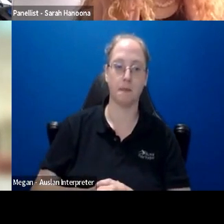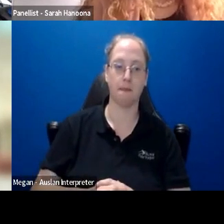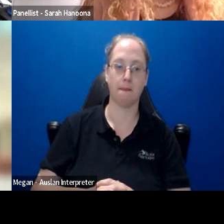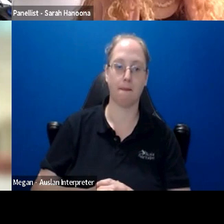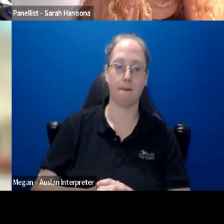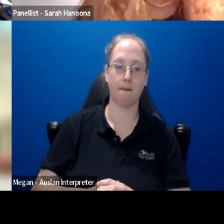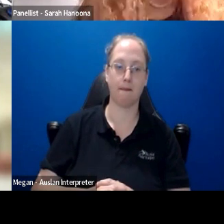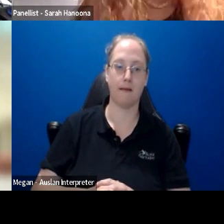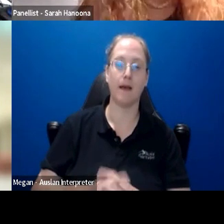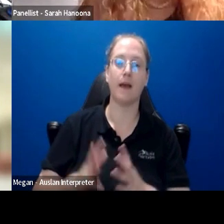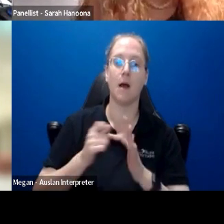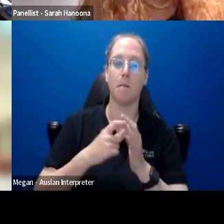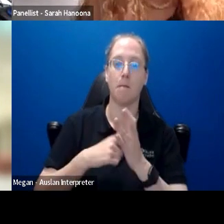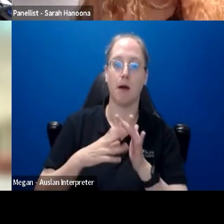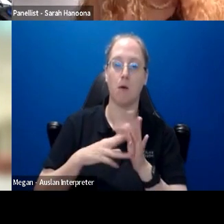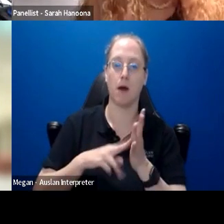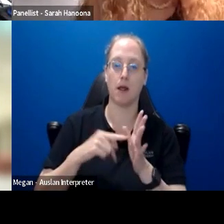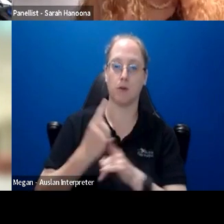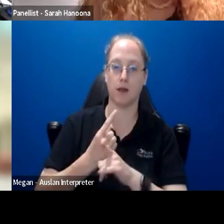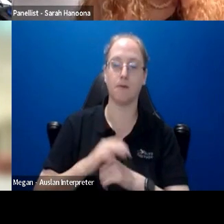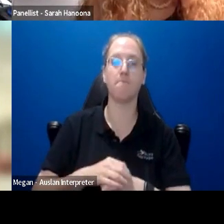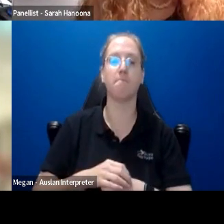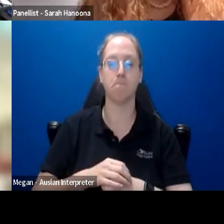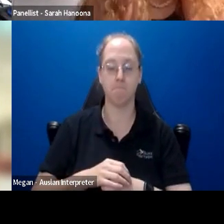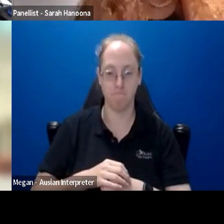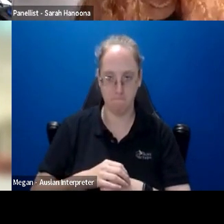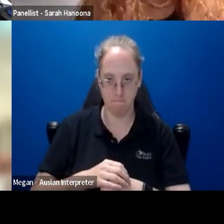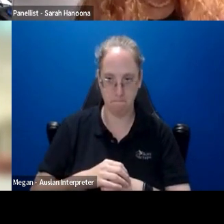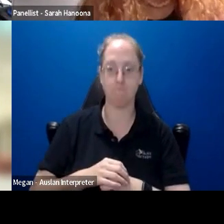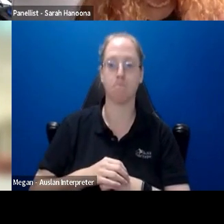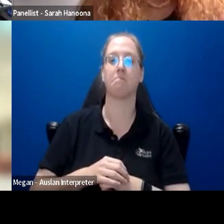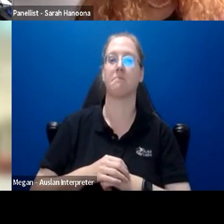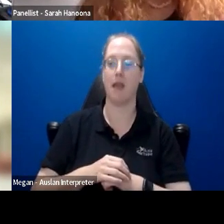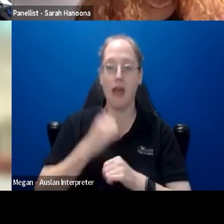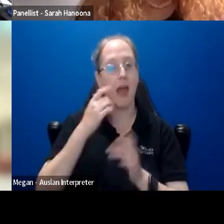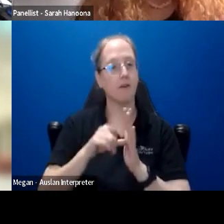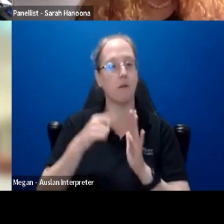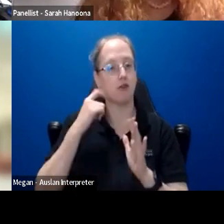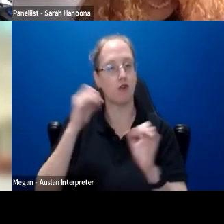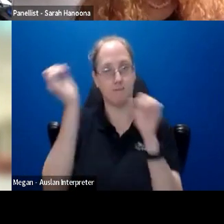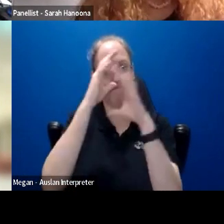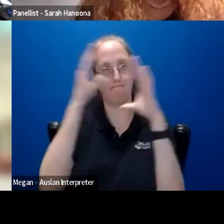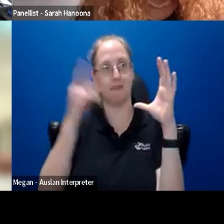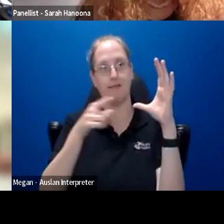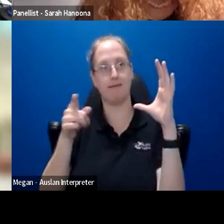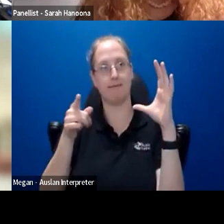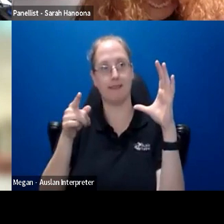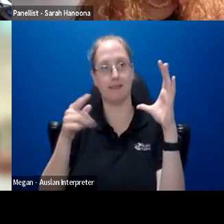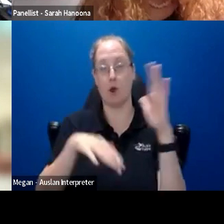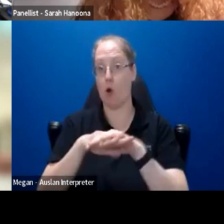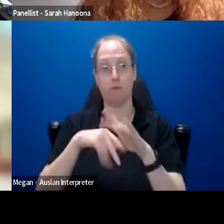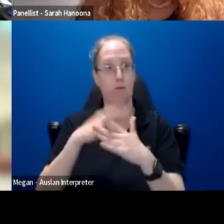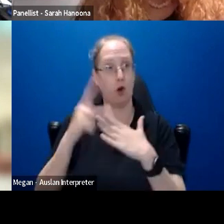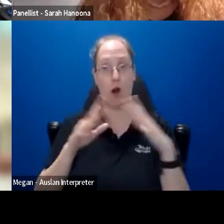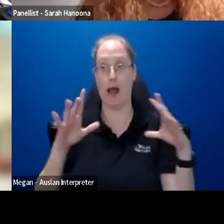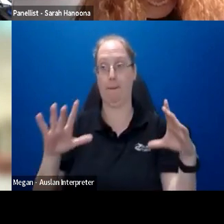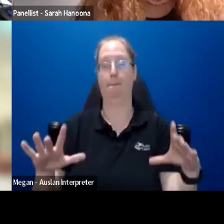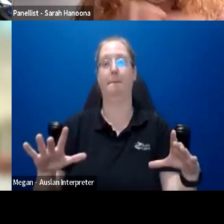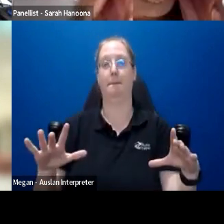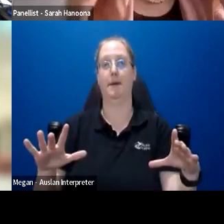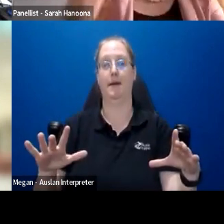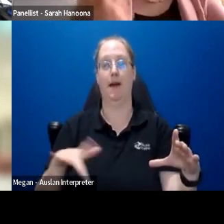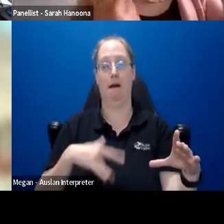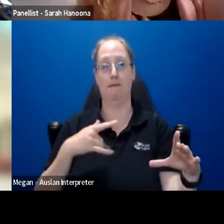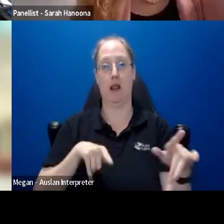every time I try to picture this whole program and getting involved in this program, I feel like I can see a